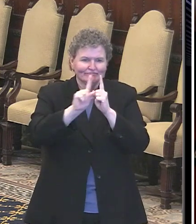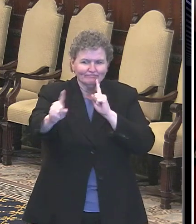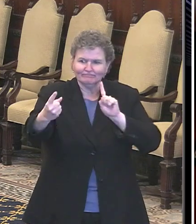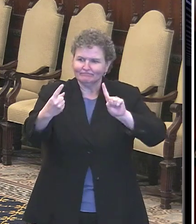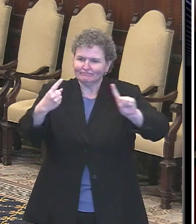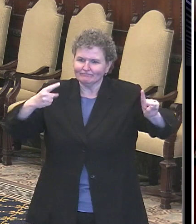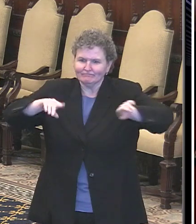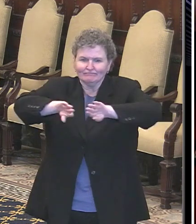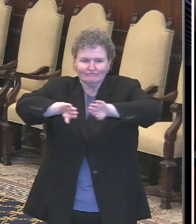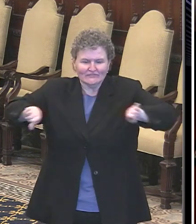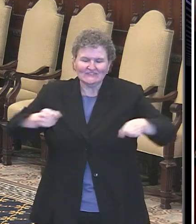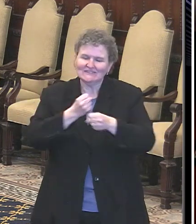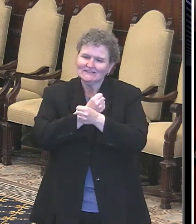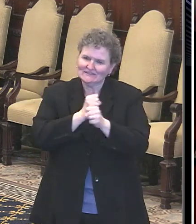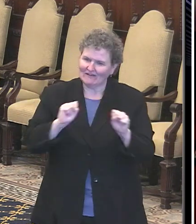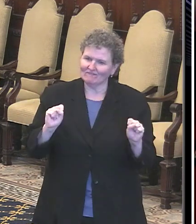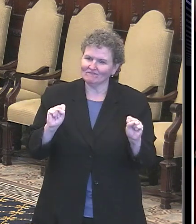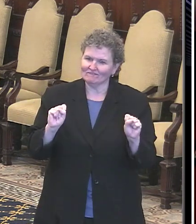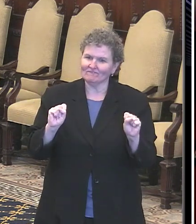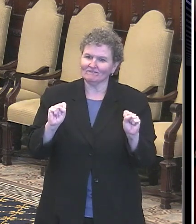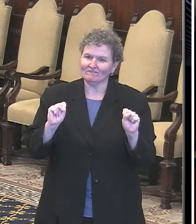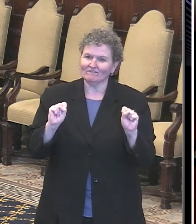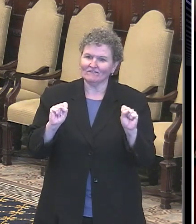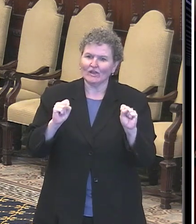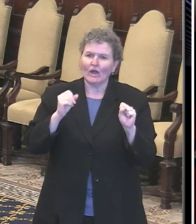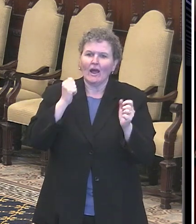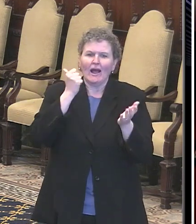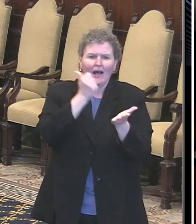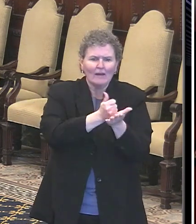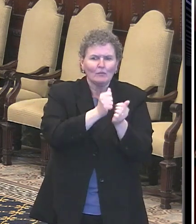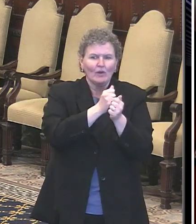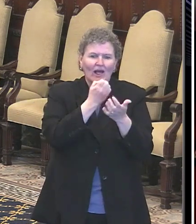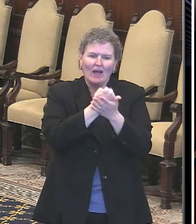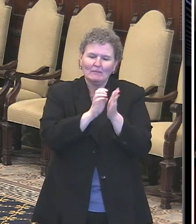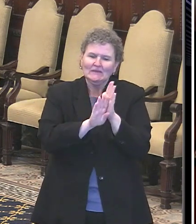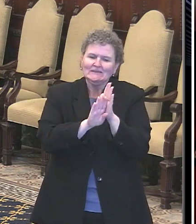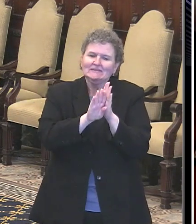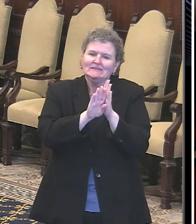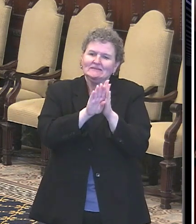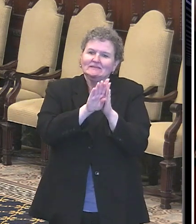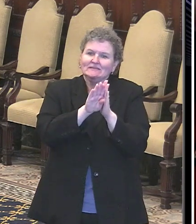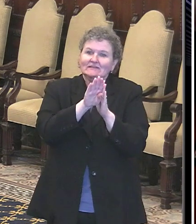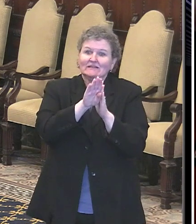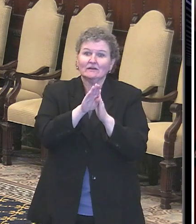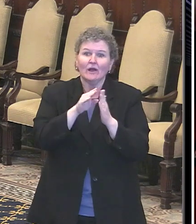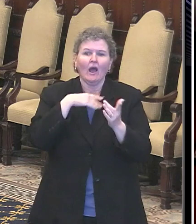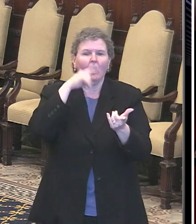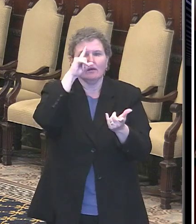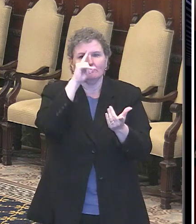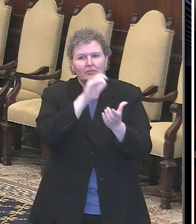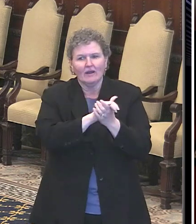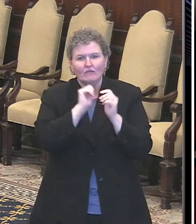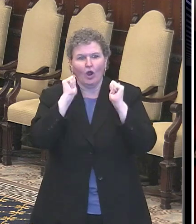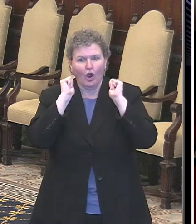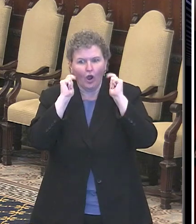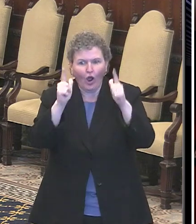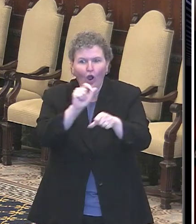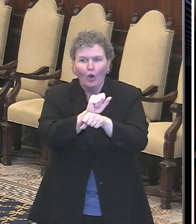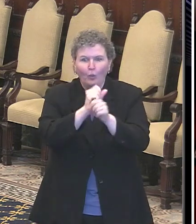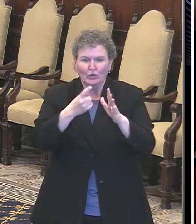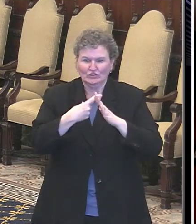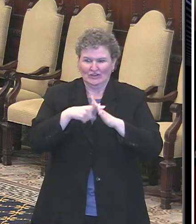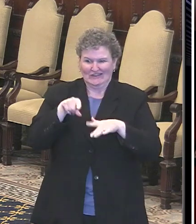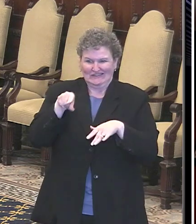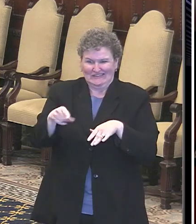that this will prove to be a much needed boost to economic activity in the city. And I'm equally confident that everyone involved will be vigilant about adhering to